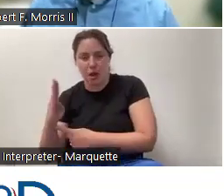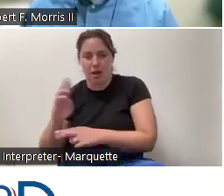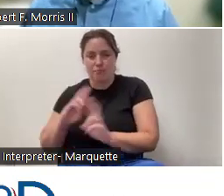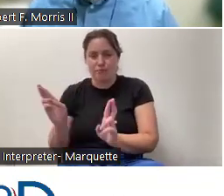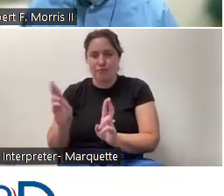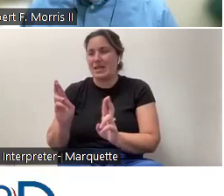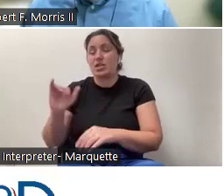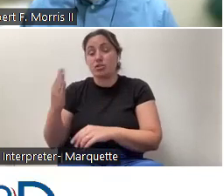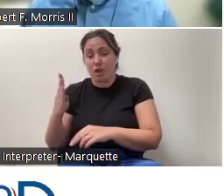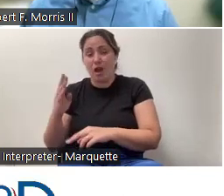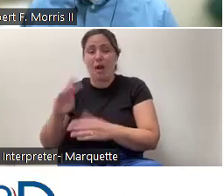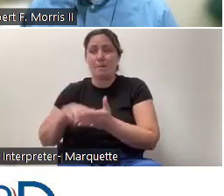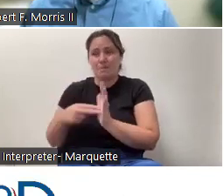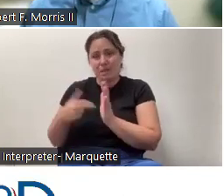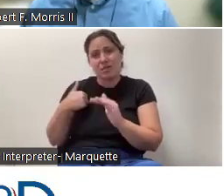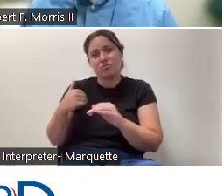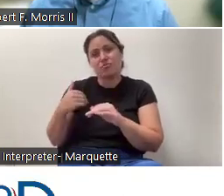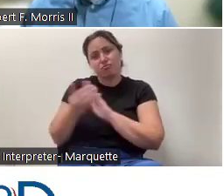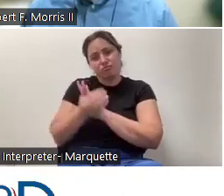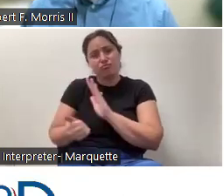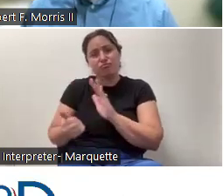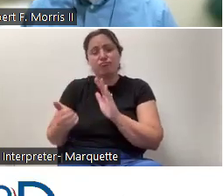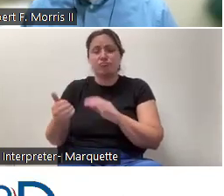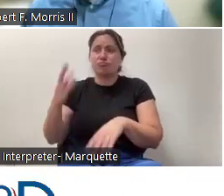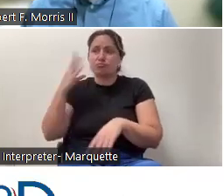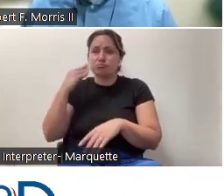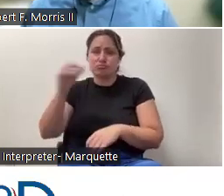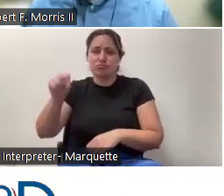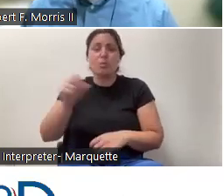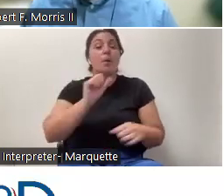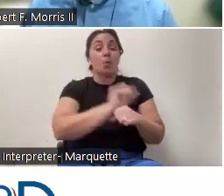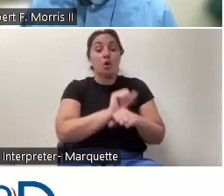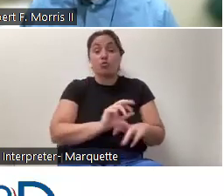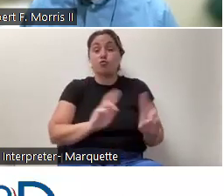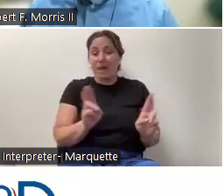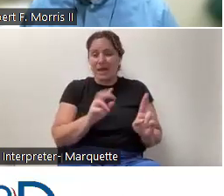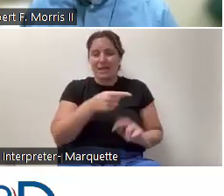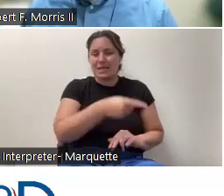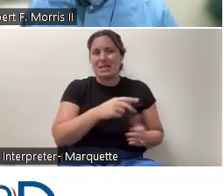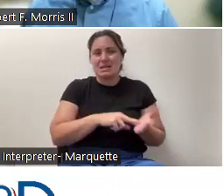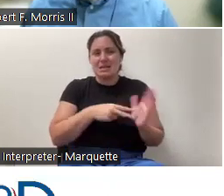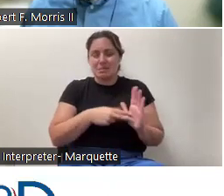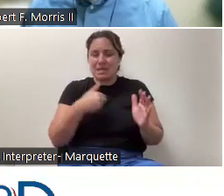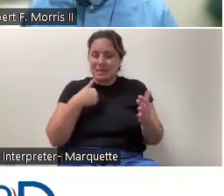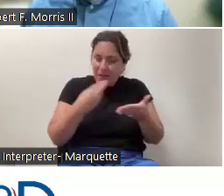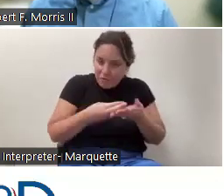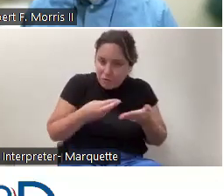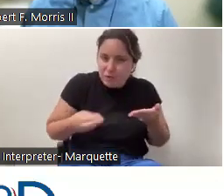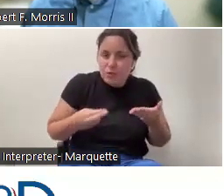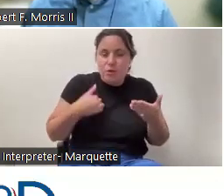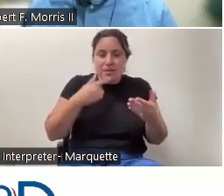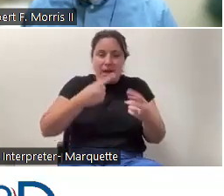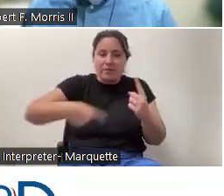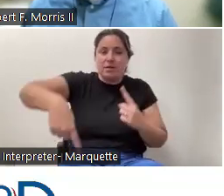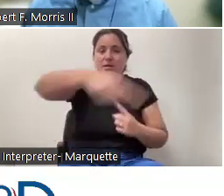requisite training and the experience to go into a job, but work ready means that you have all of those resources around you that are